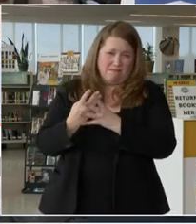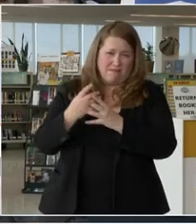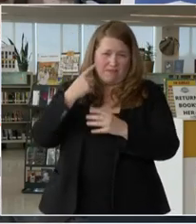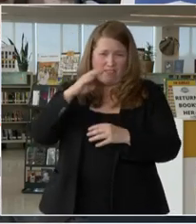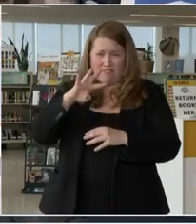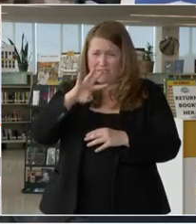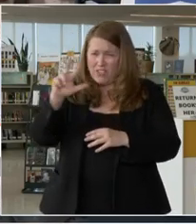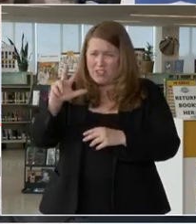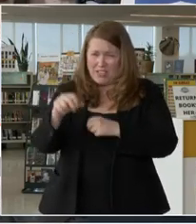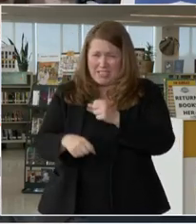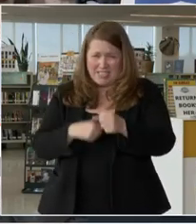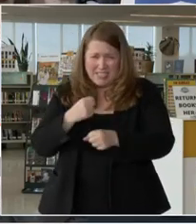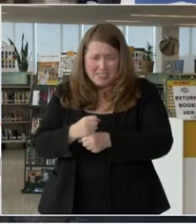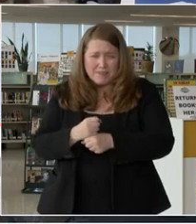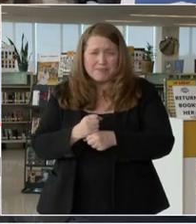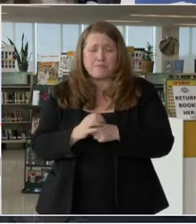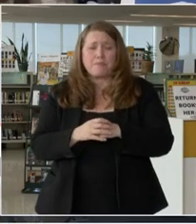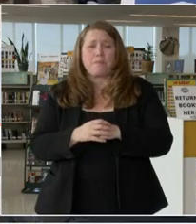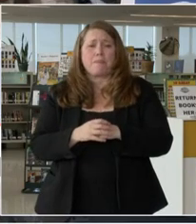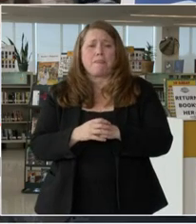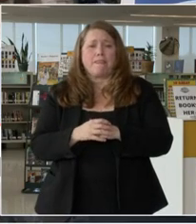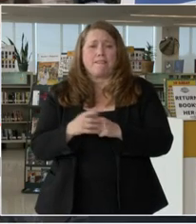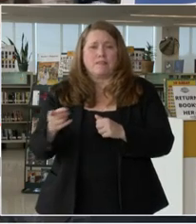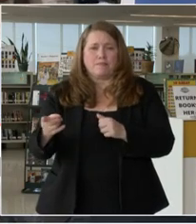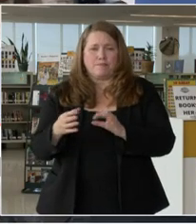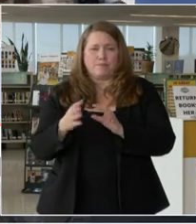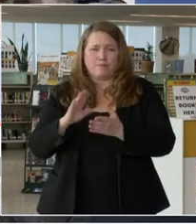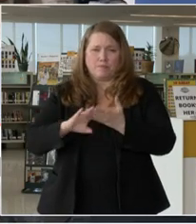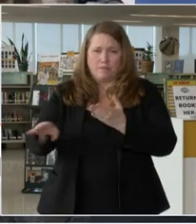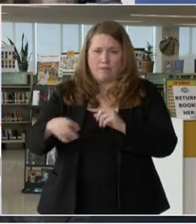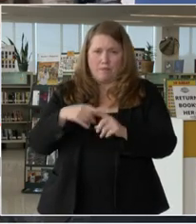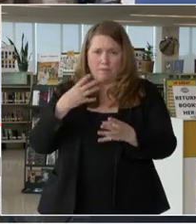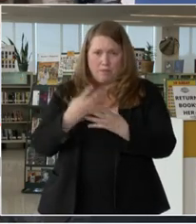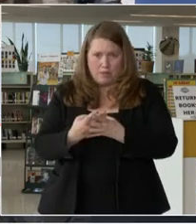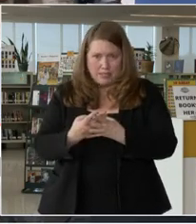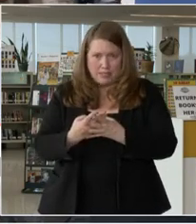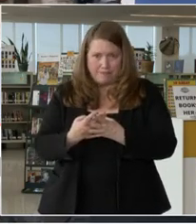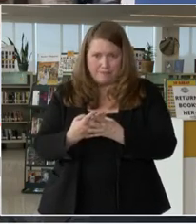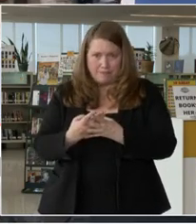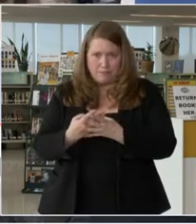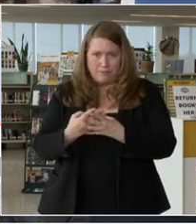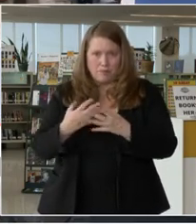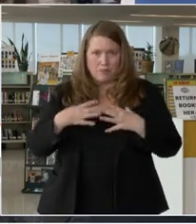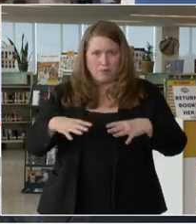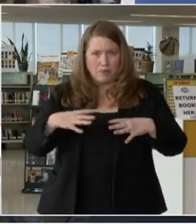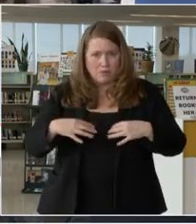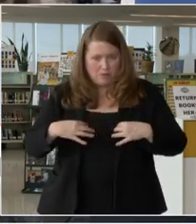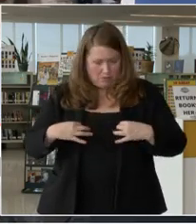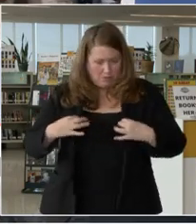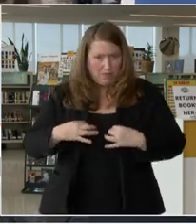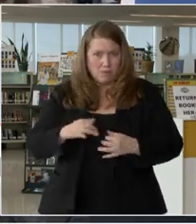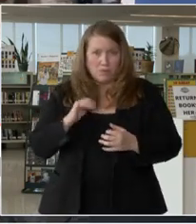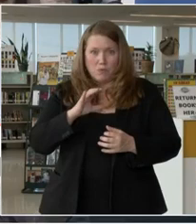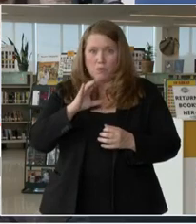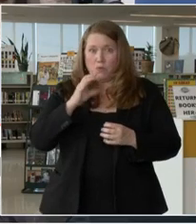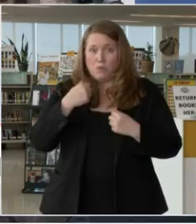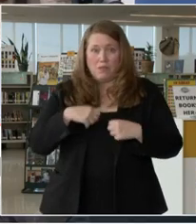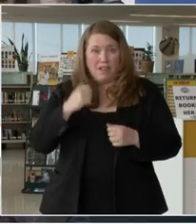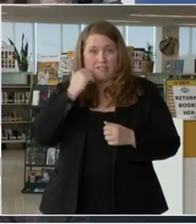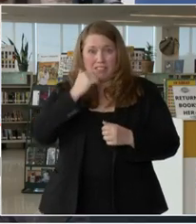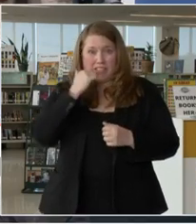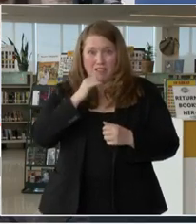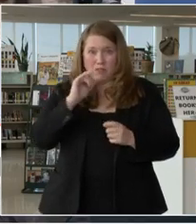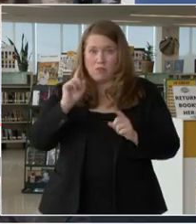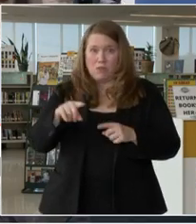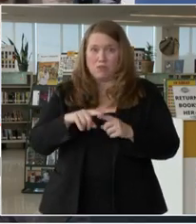43 years, and he had been released from prison. As a matter of fact, he told me, he said the clothes he had on are the clothes that he's been wearing every day. He was going